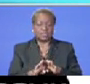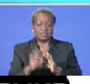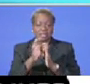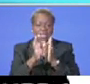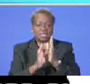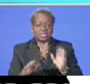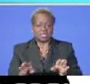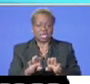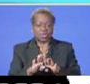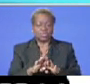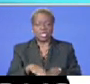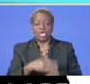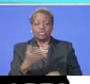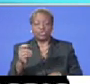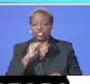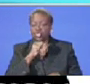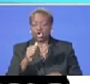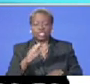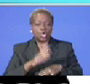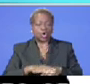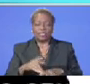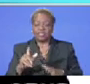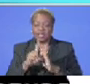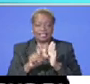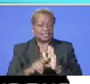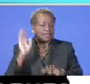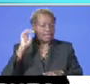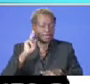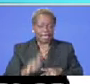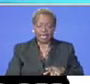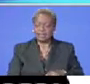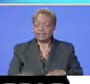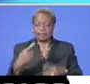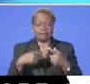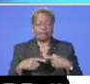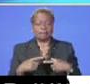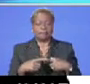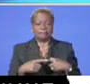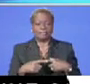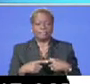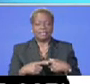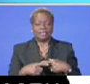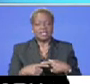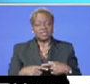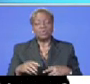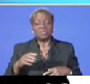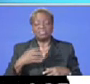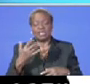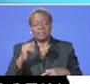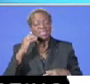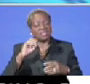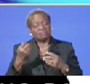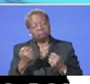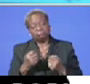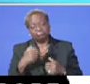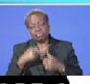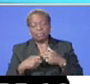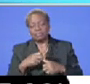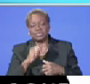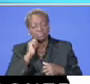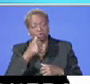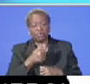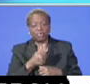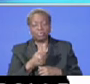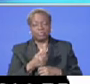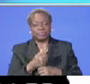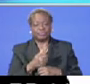are not on the list will not be allowed to board. So we're anticipating a little chaos tomorrow, but we're going to manage it. But we have a diverse